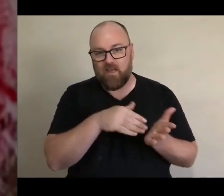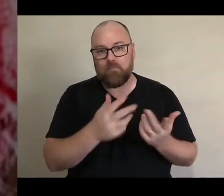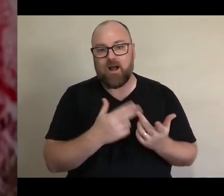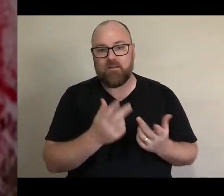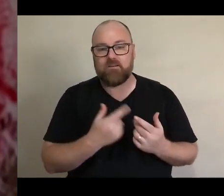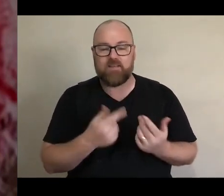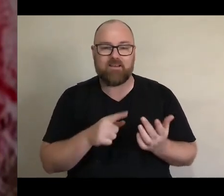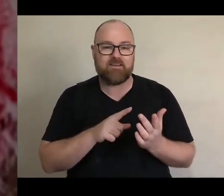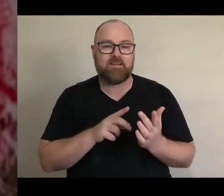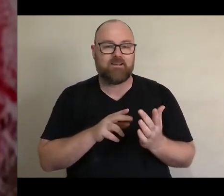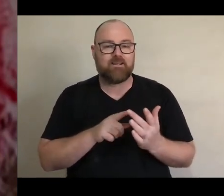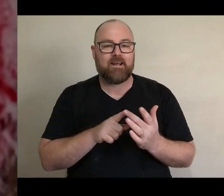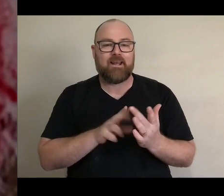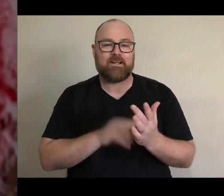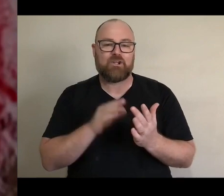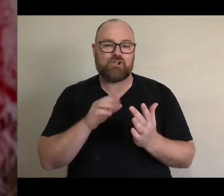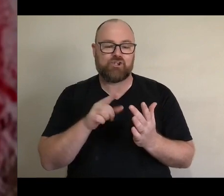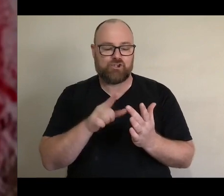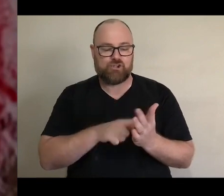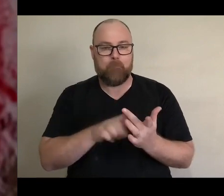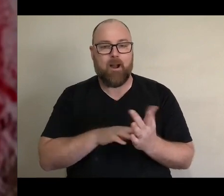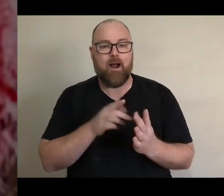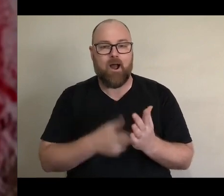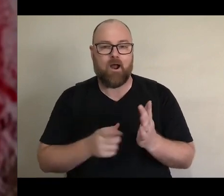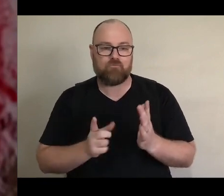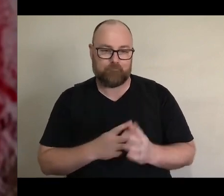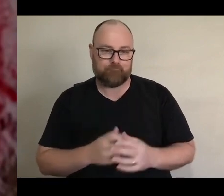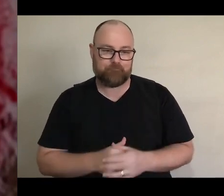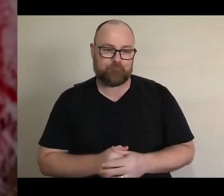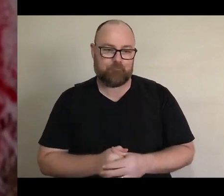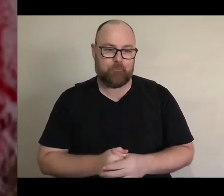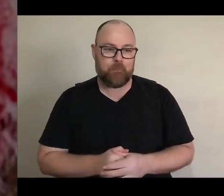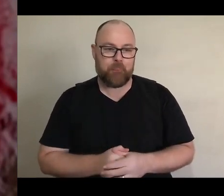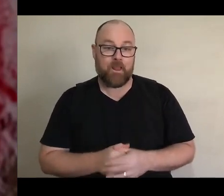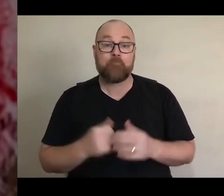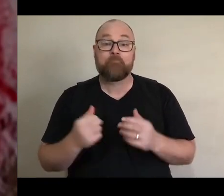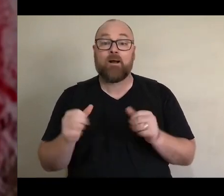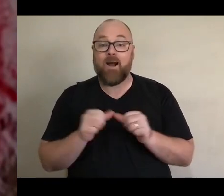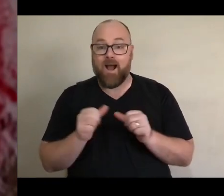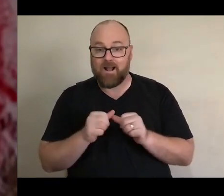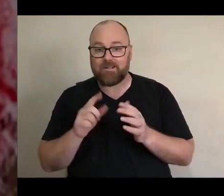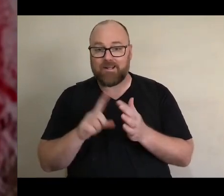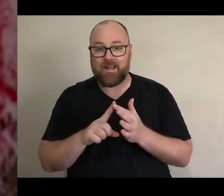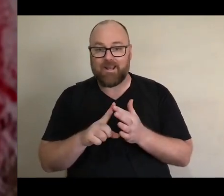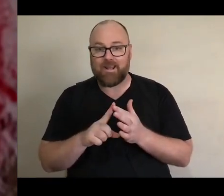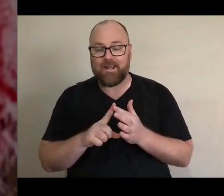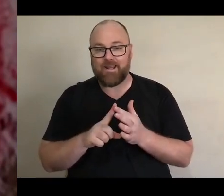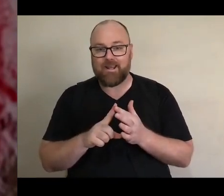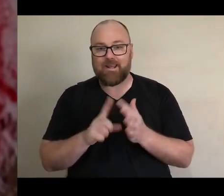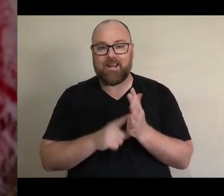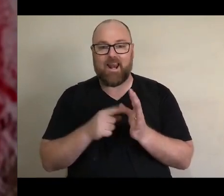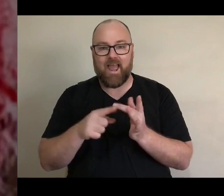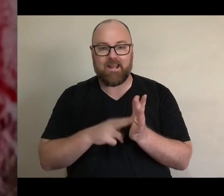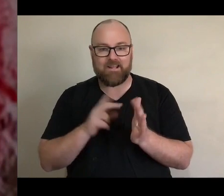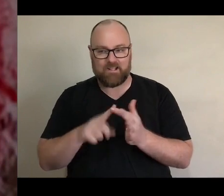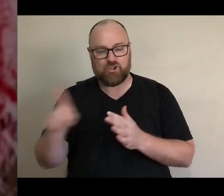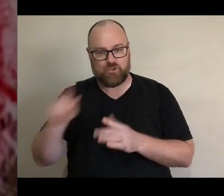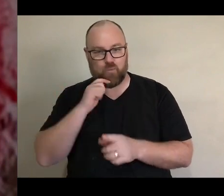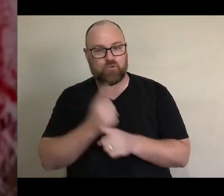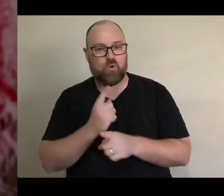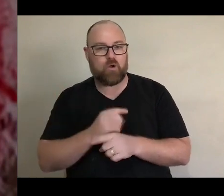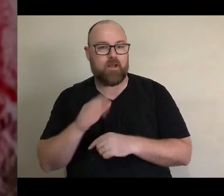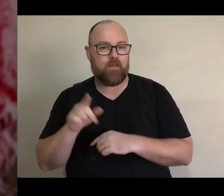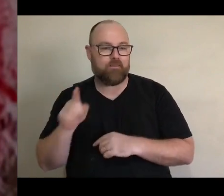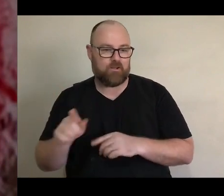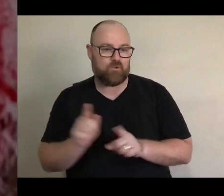But Annie Elaine, who's another elder that talks to us about the Yinjamara. and but